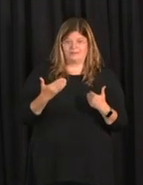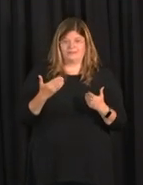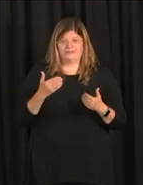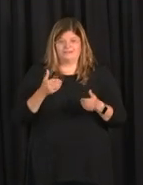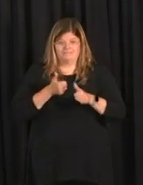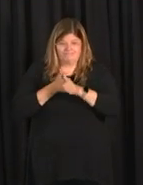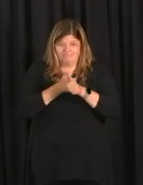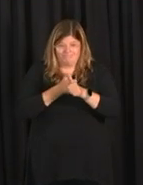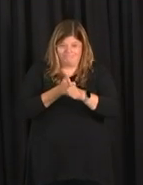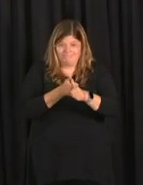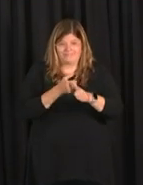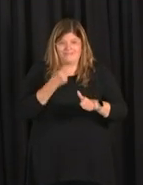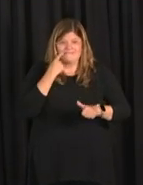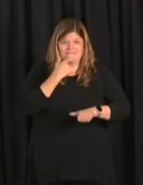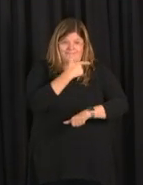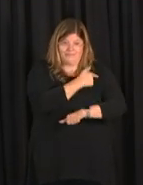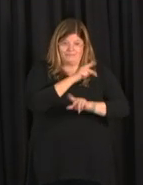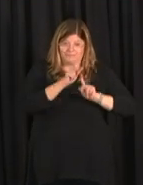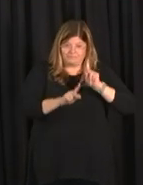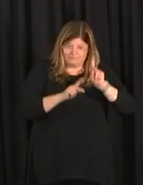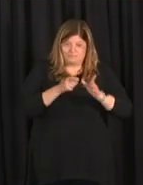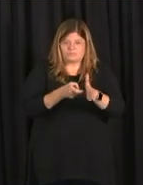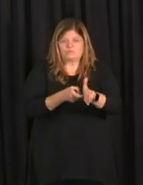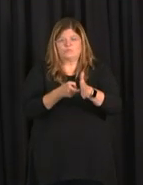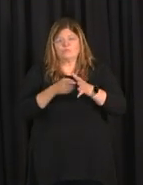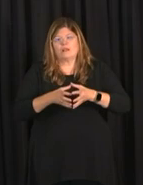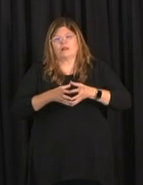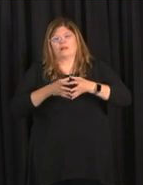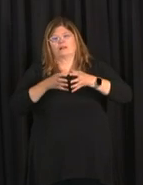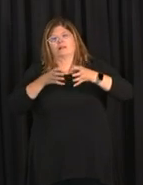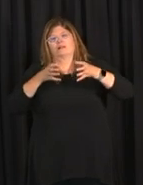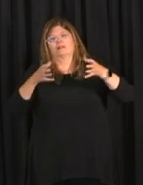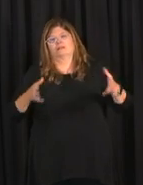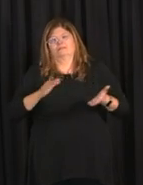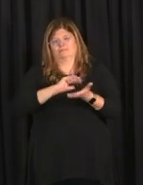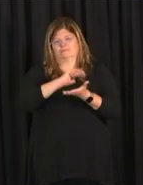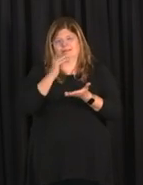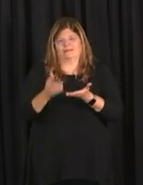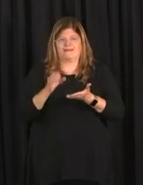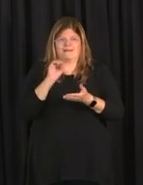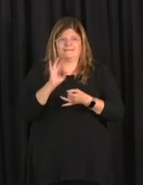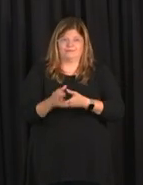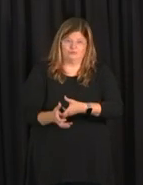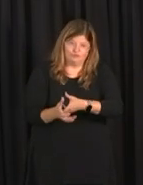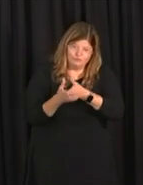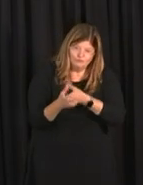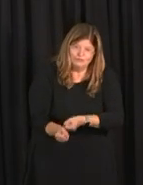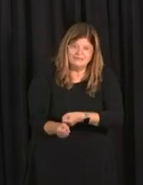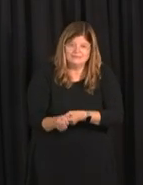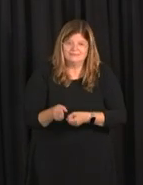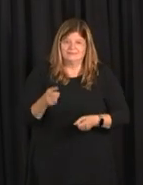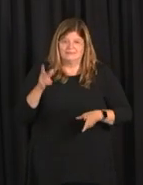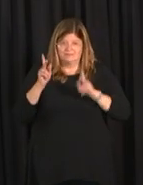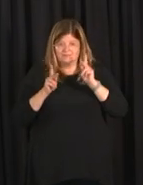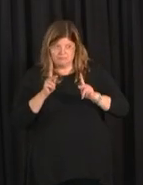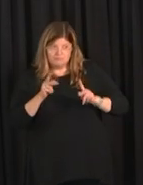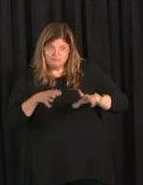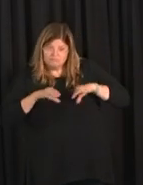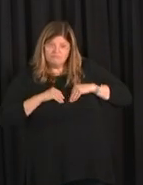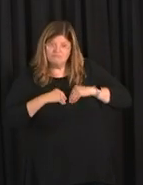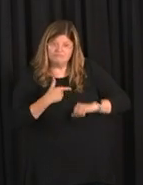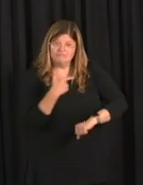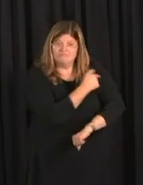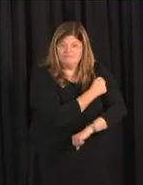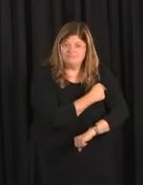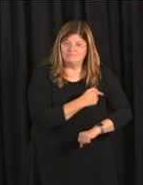by the population, which requires a tremendous amount of trust in the vaccine. People have to understand that it